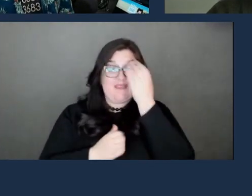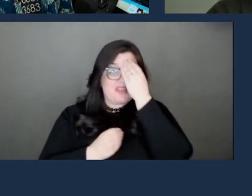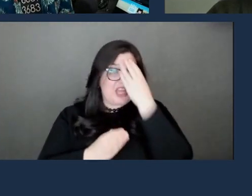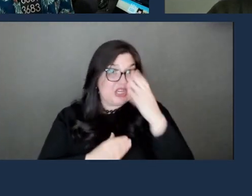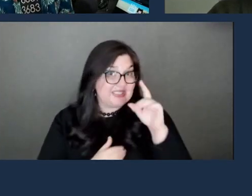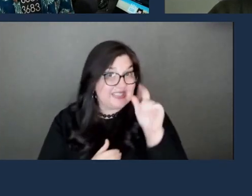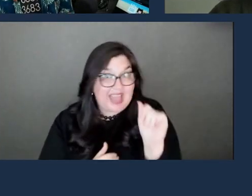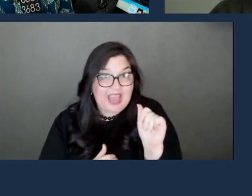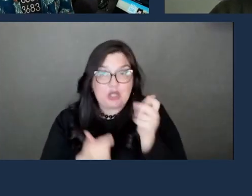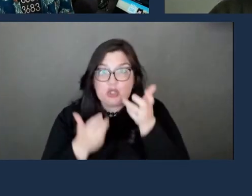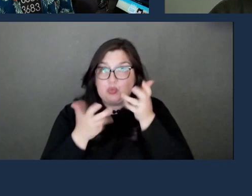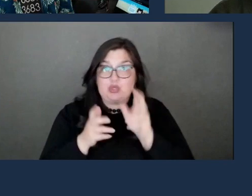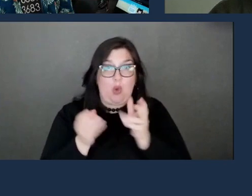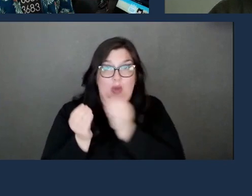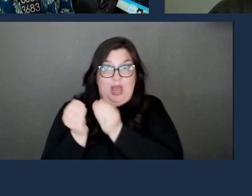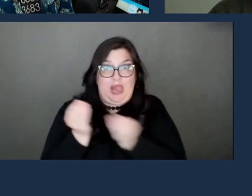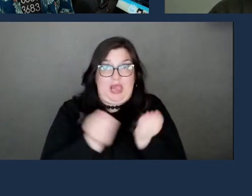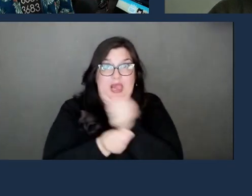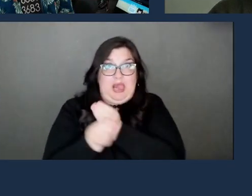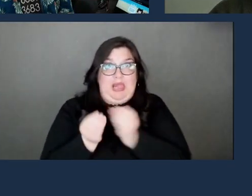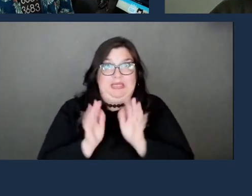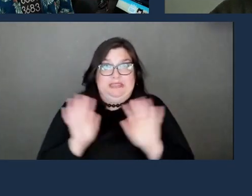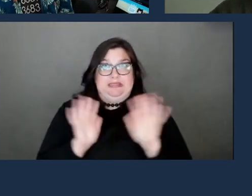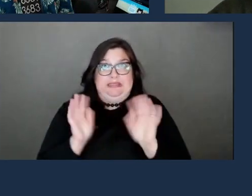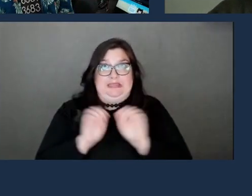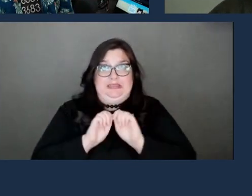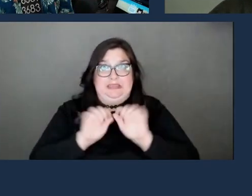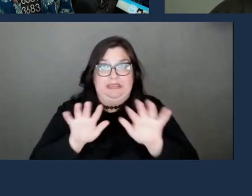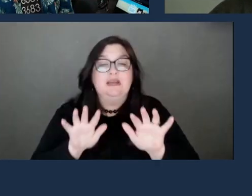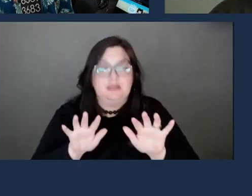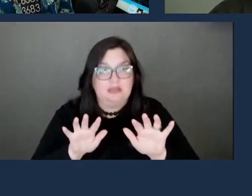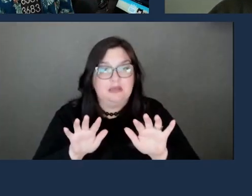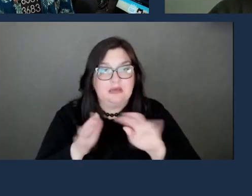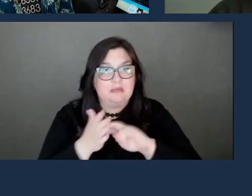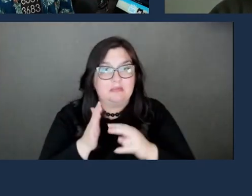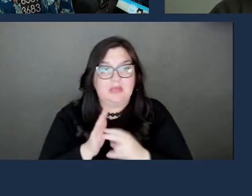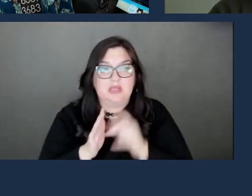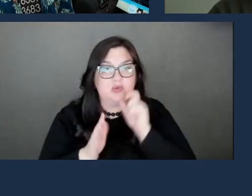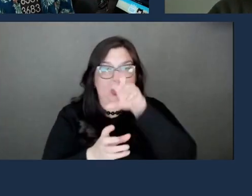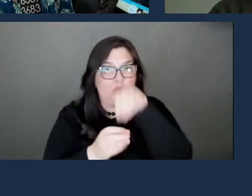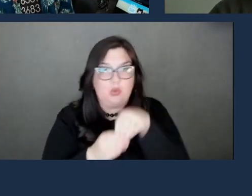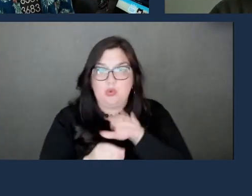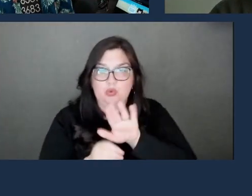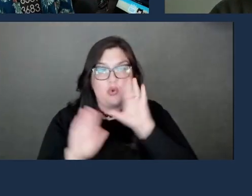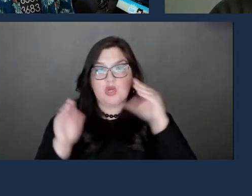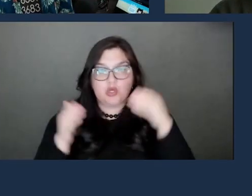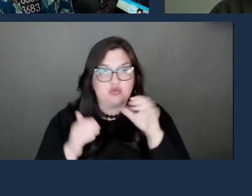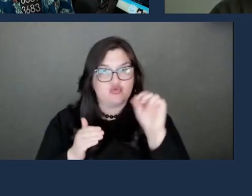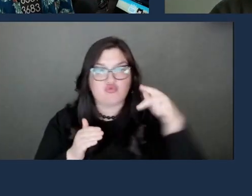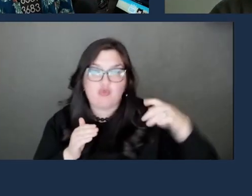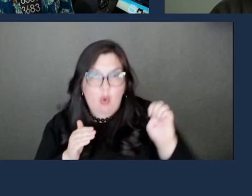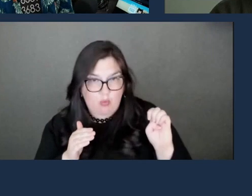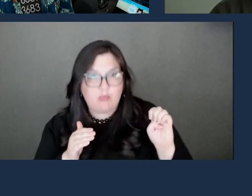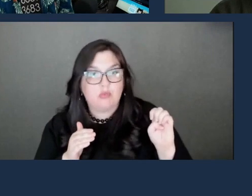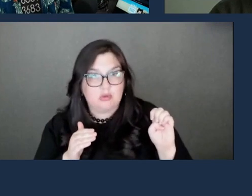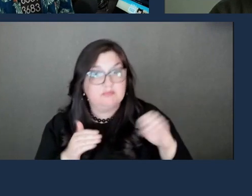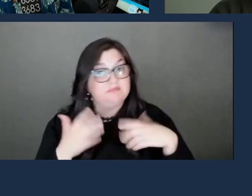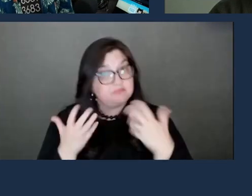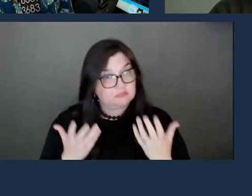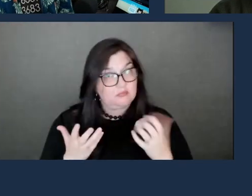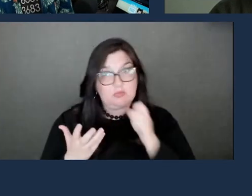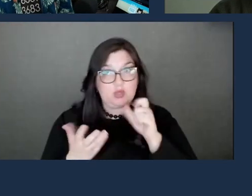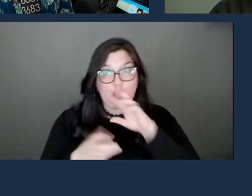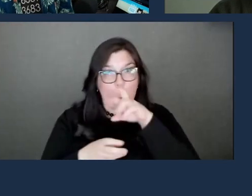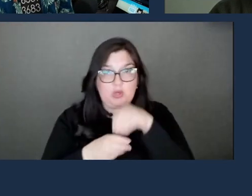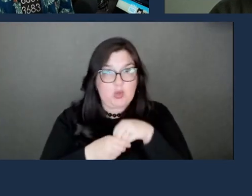across geopolitical borders, that simply would then be outside of your replication scope. You wouldn't include that in the replication